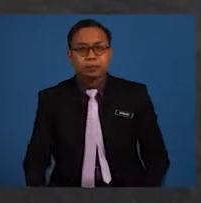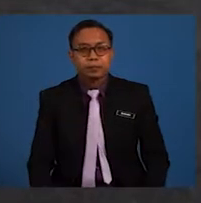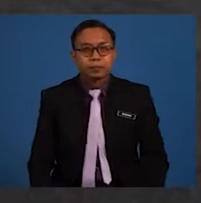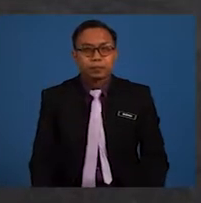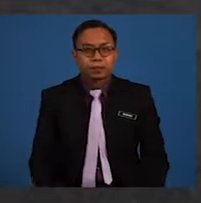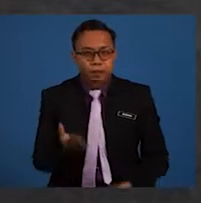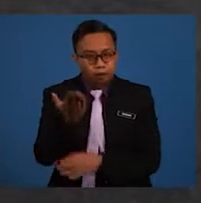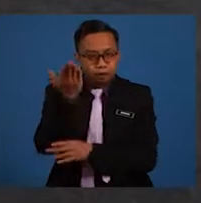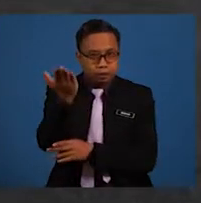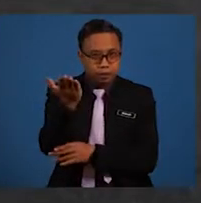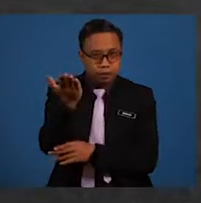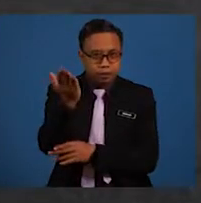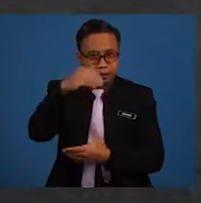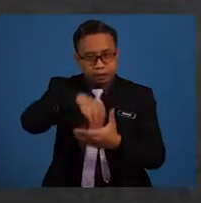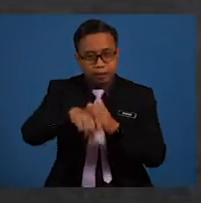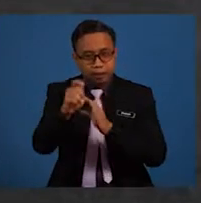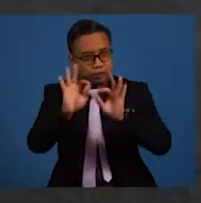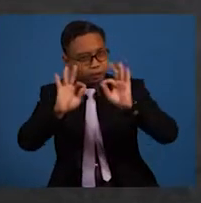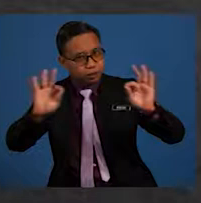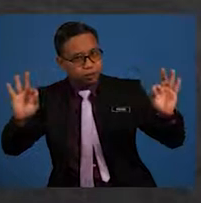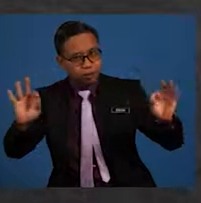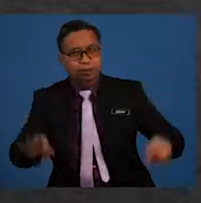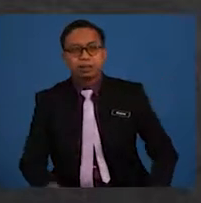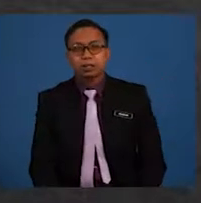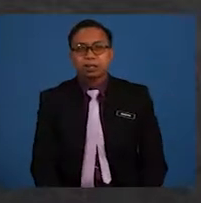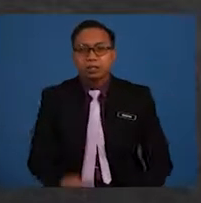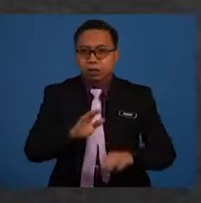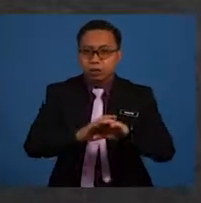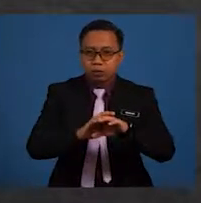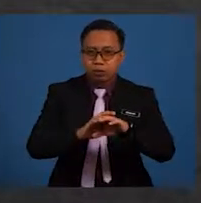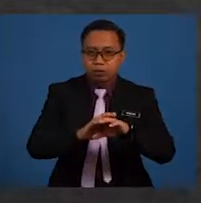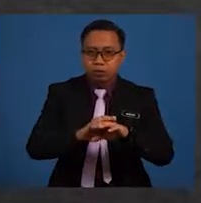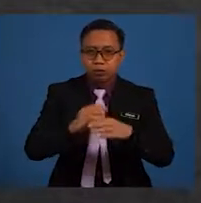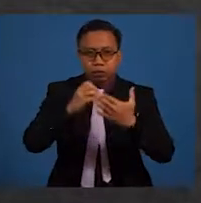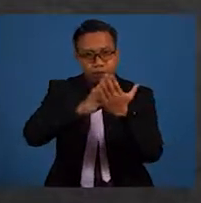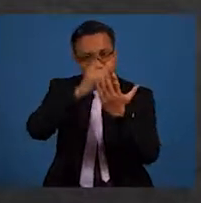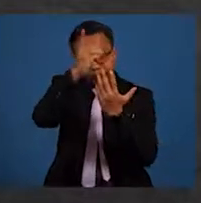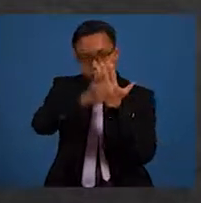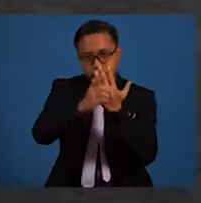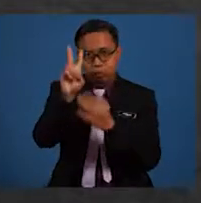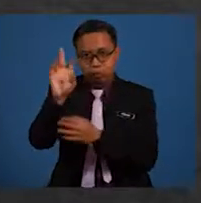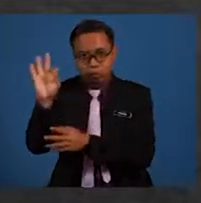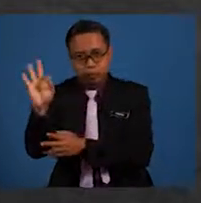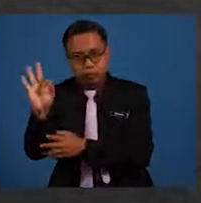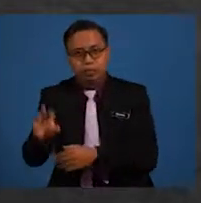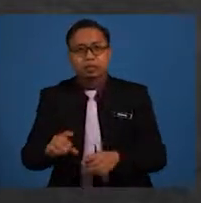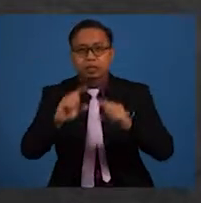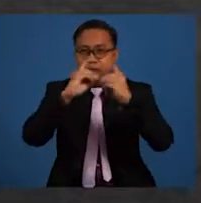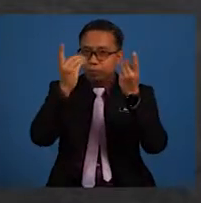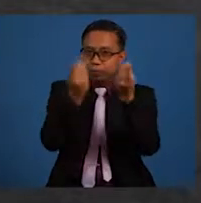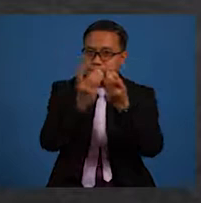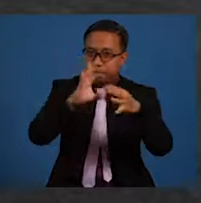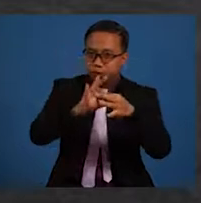Thus, in the sentence, on December 29th, the Department of